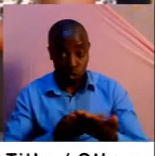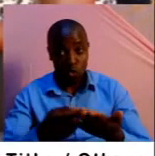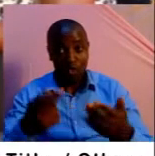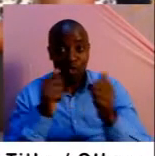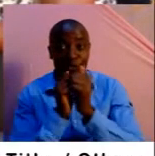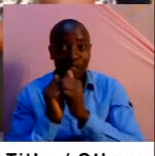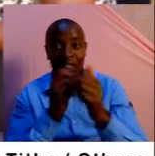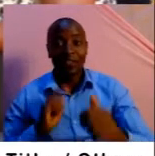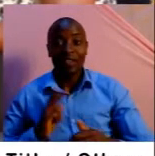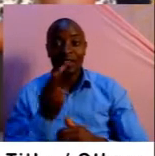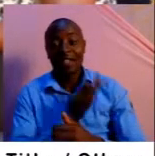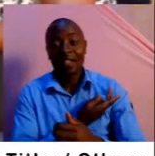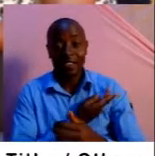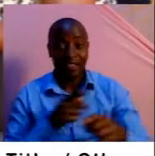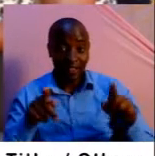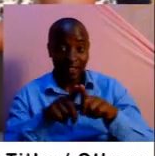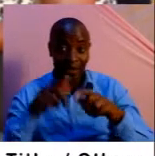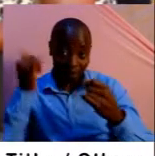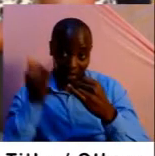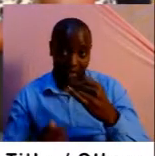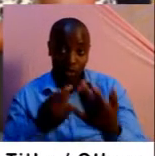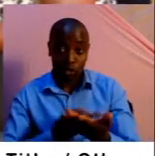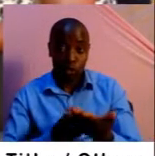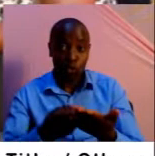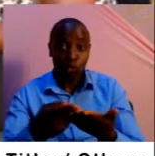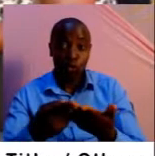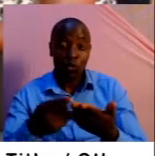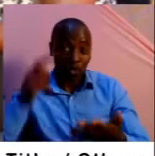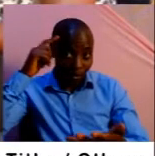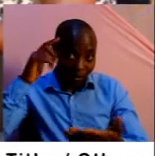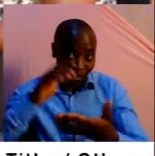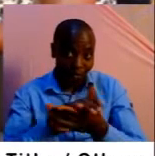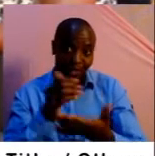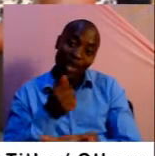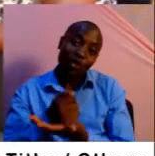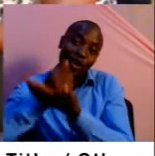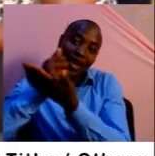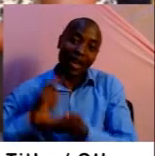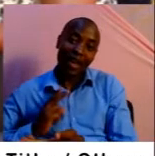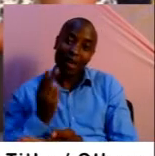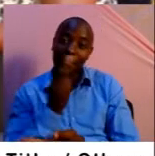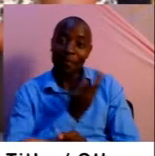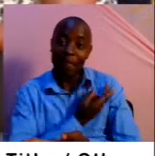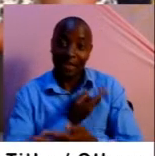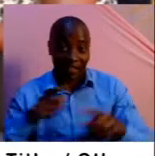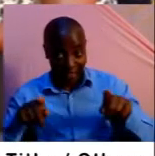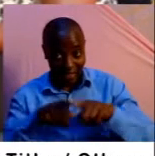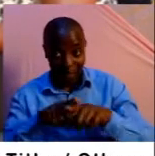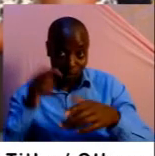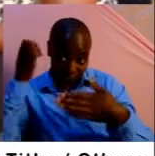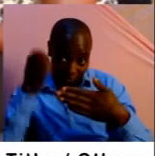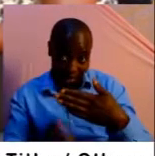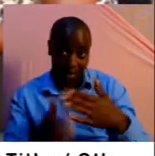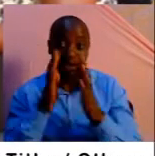us, during last week. And even this new week, we believe that you are going to help us. Even after the end of it,